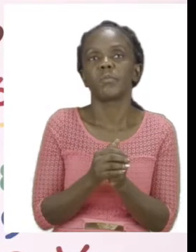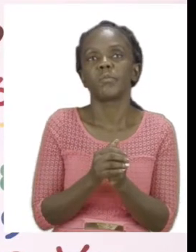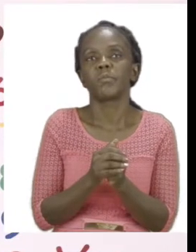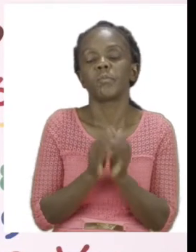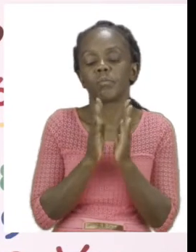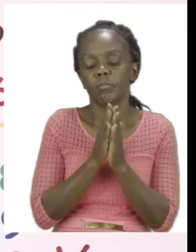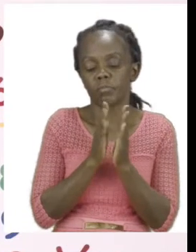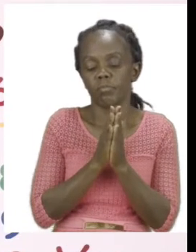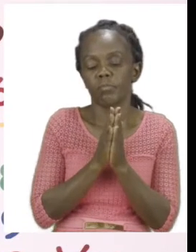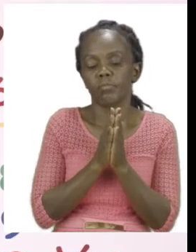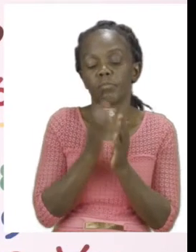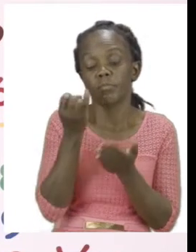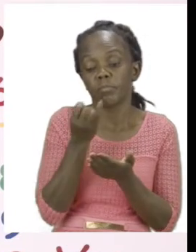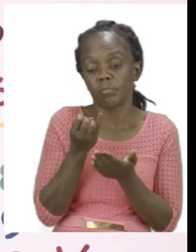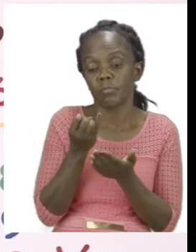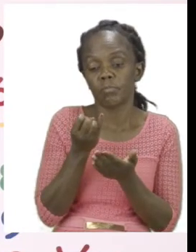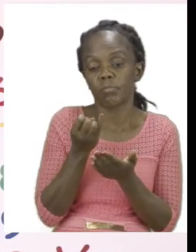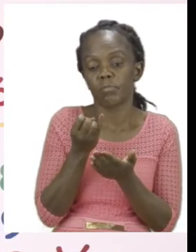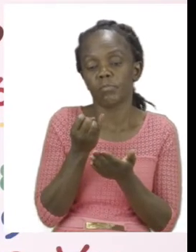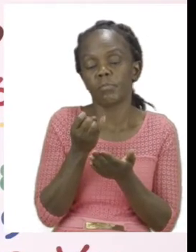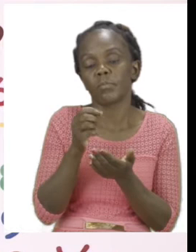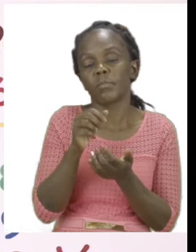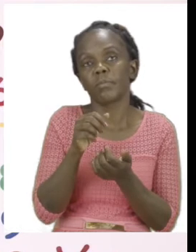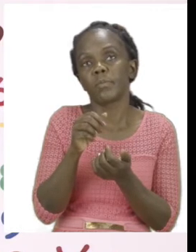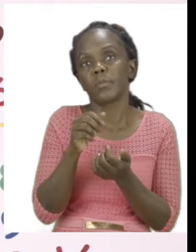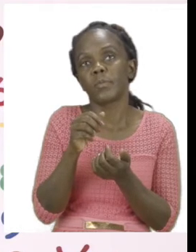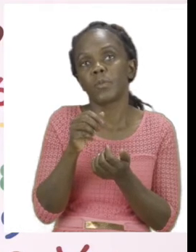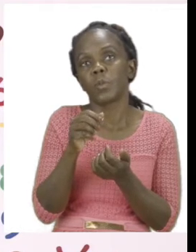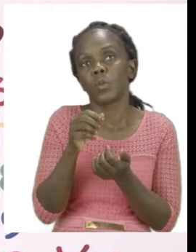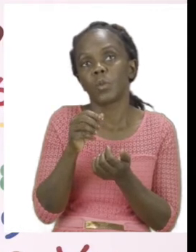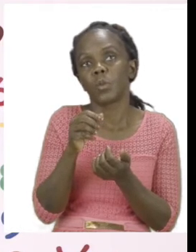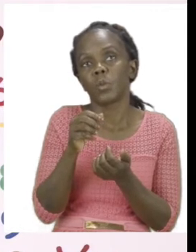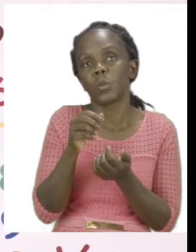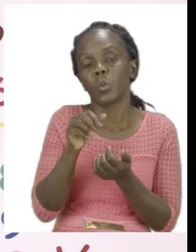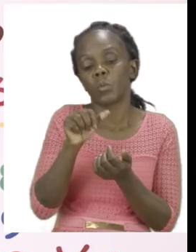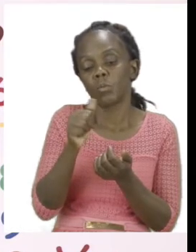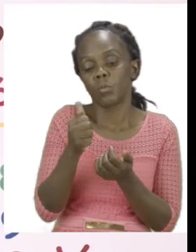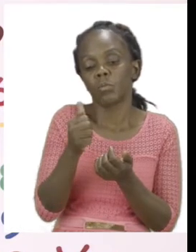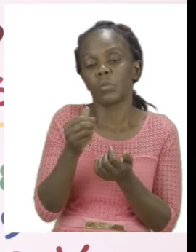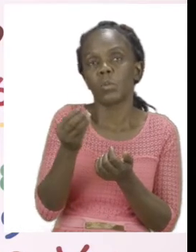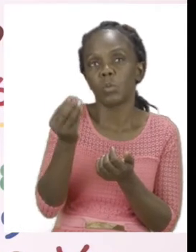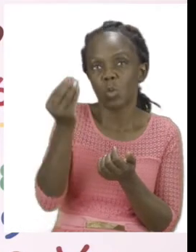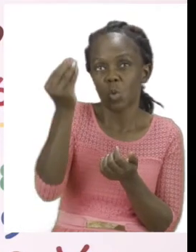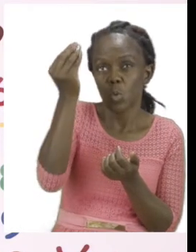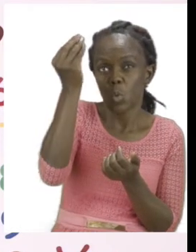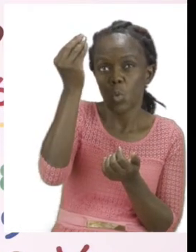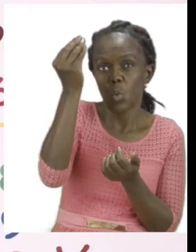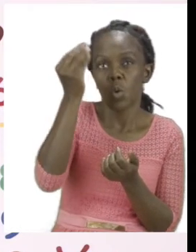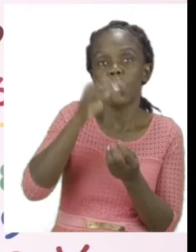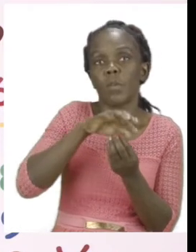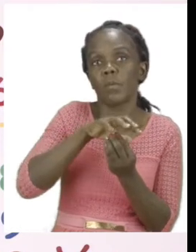your tall family member in the box, the first one, and then you draw your